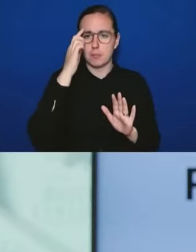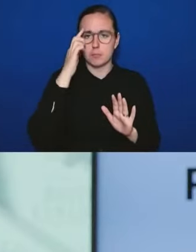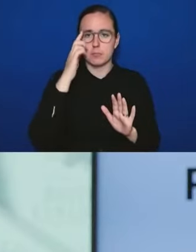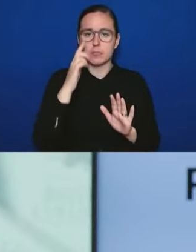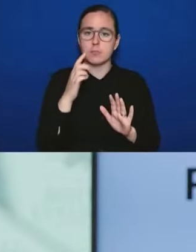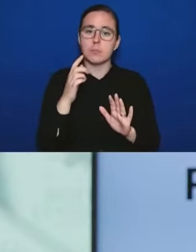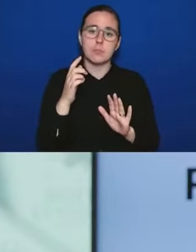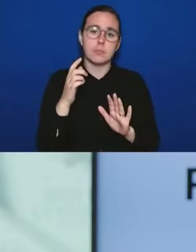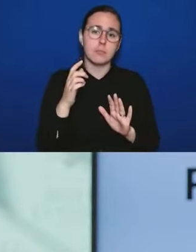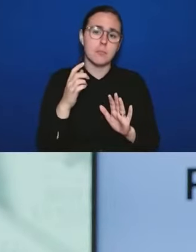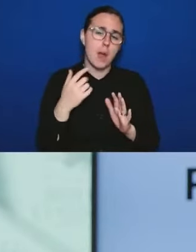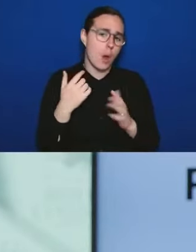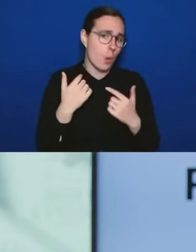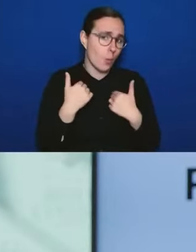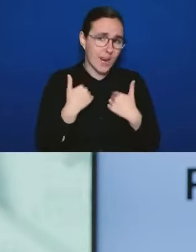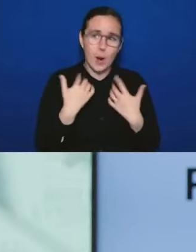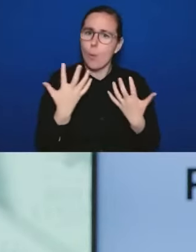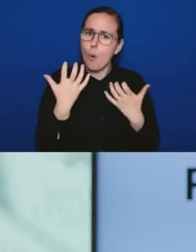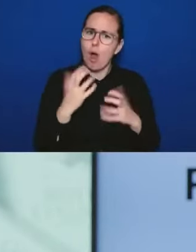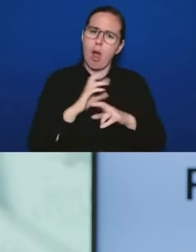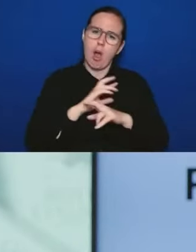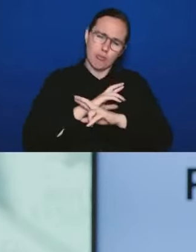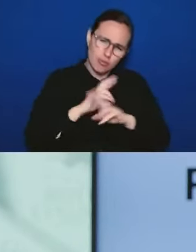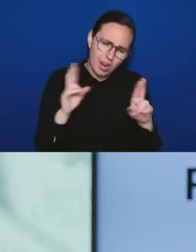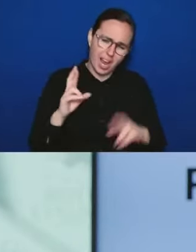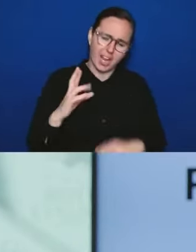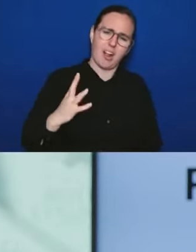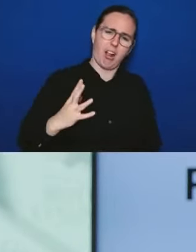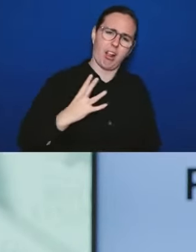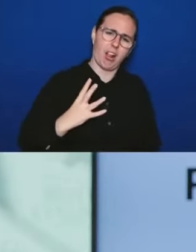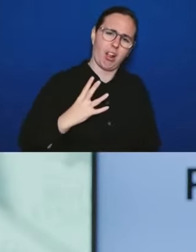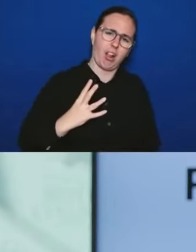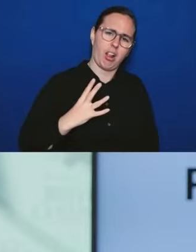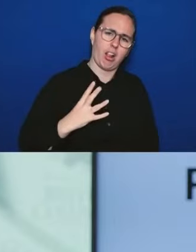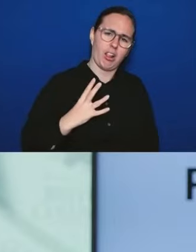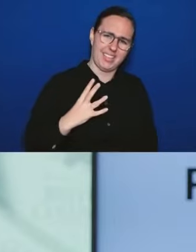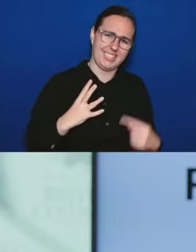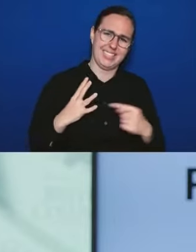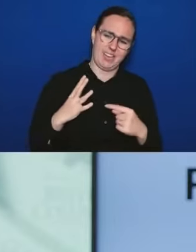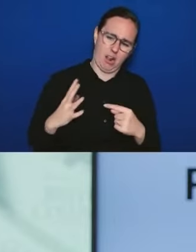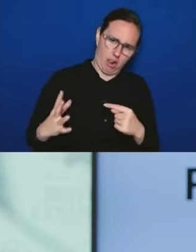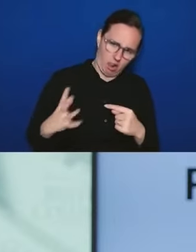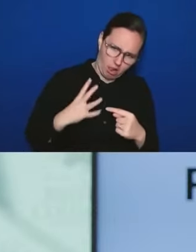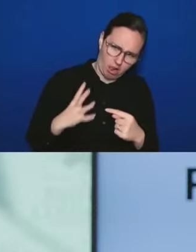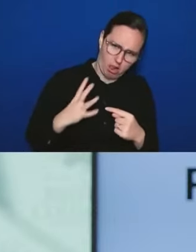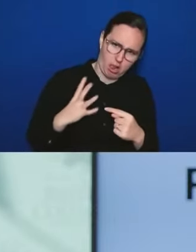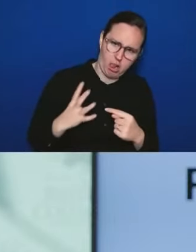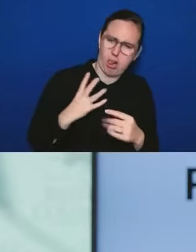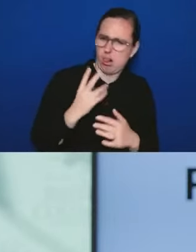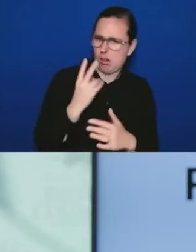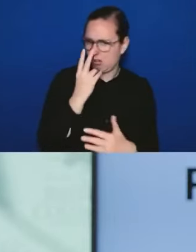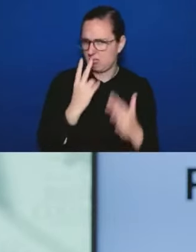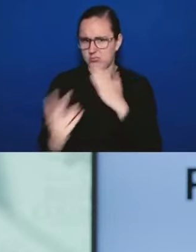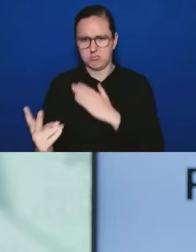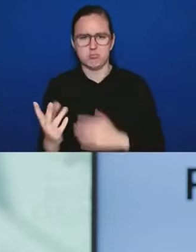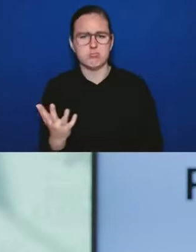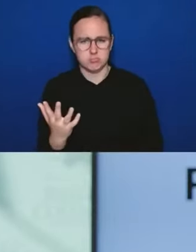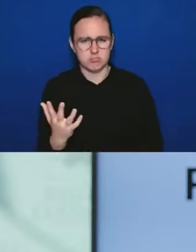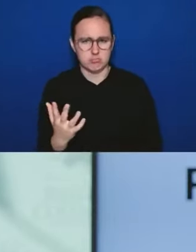happening in other parts of the world, but over the next period of years, the next 5 years, when I present our Health Human Resources Plan